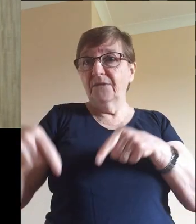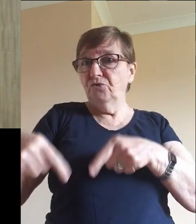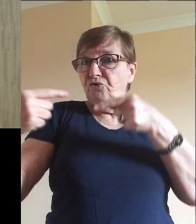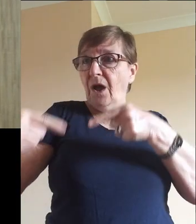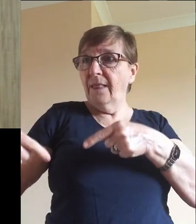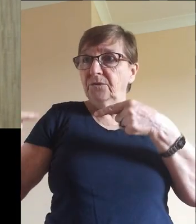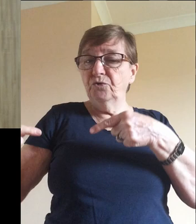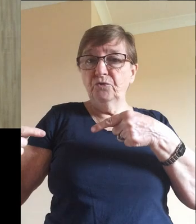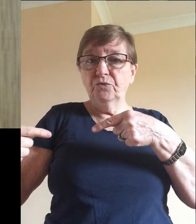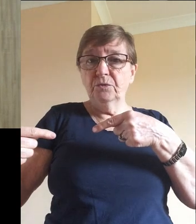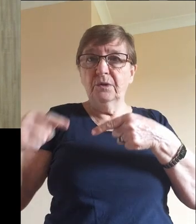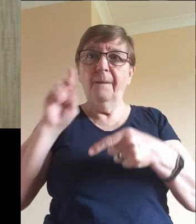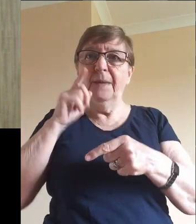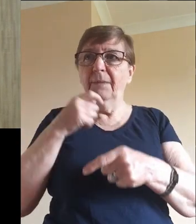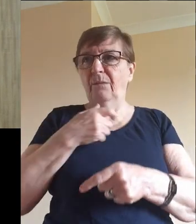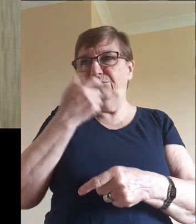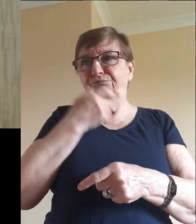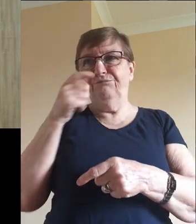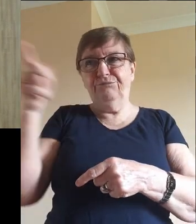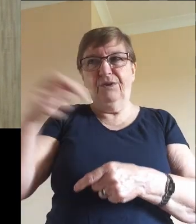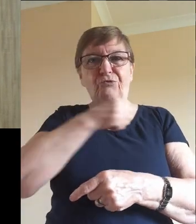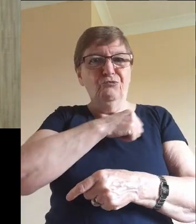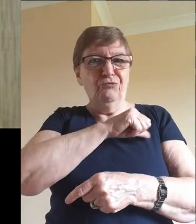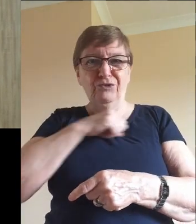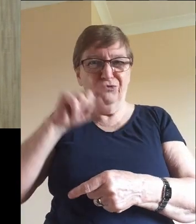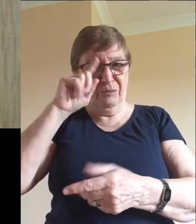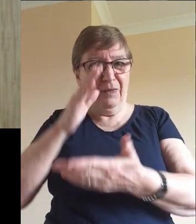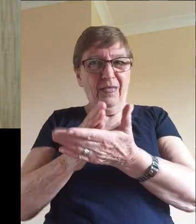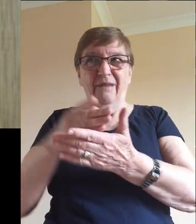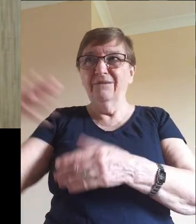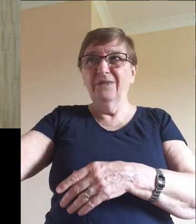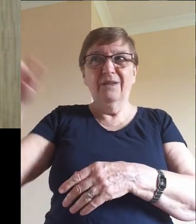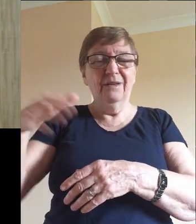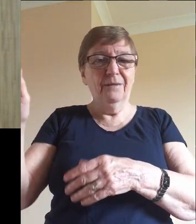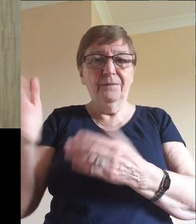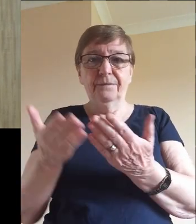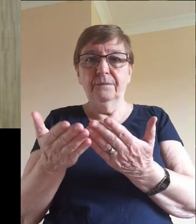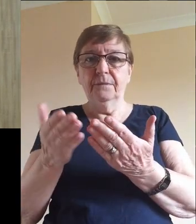People who make fun of Christians. Stories stirred up to